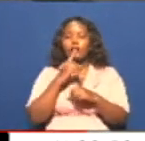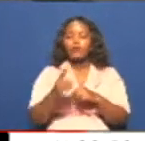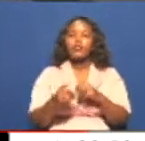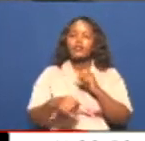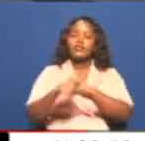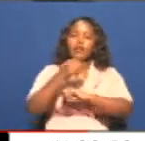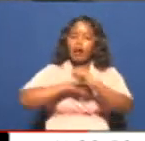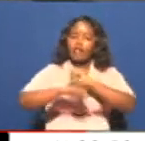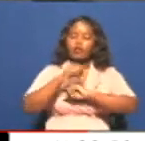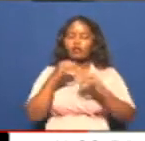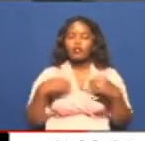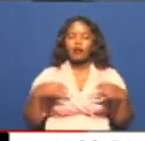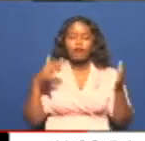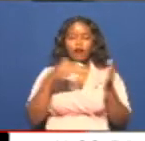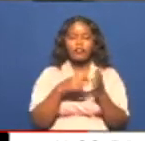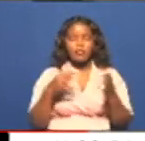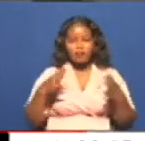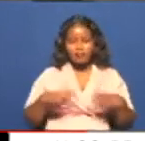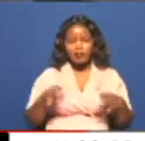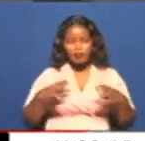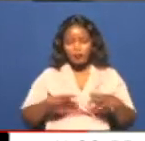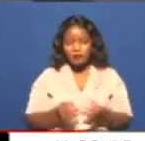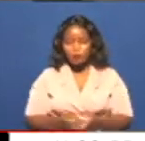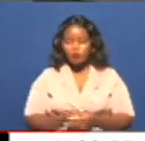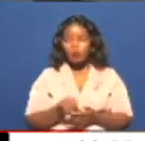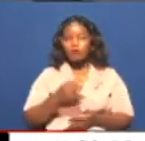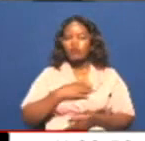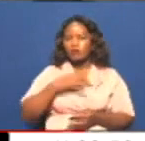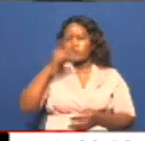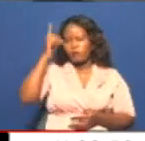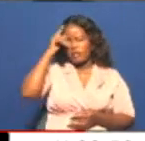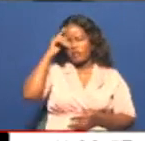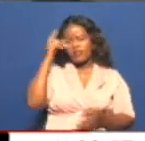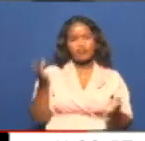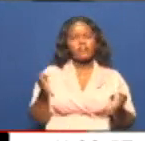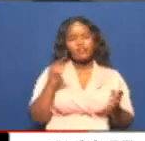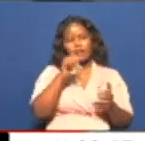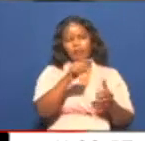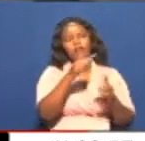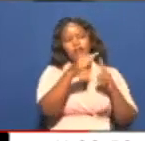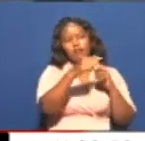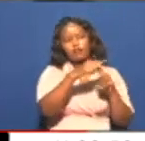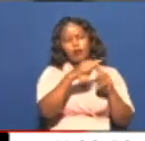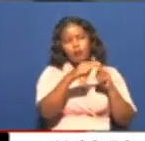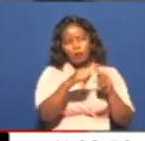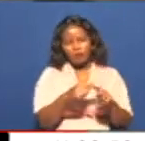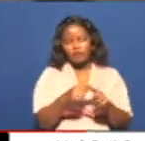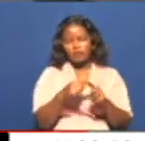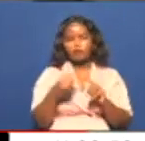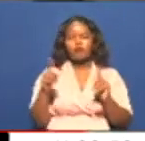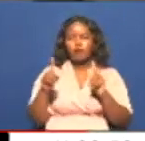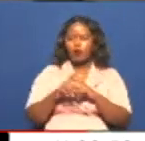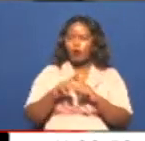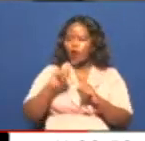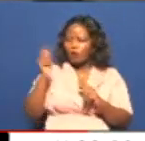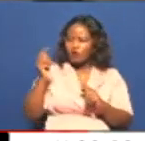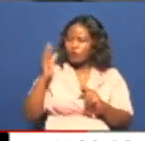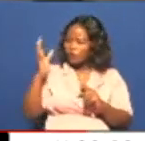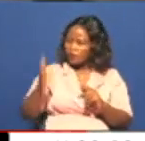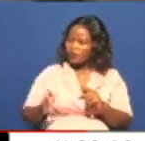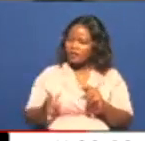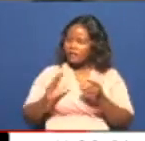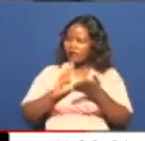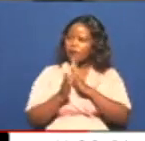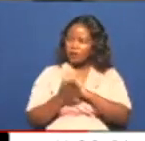these people. So I think that it is something positive that Kenyans are becoming more vigilant, mm-hmm.